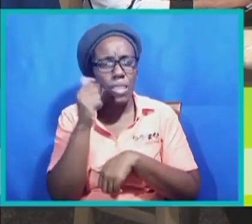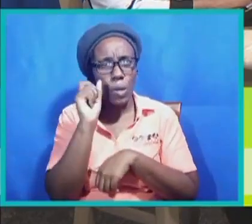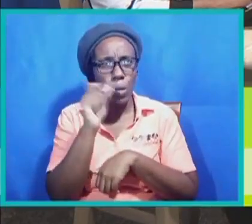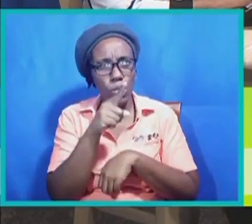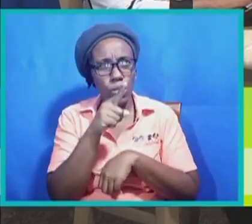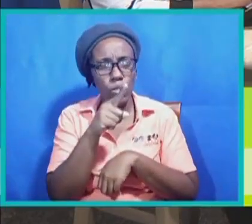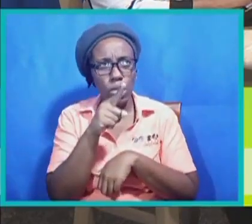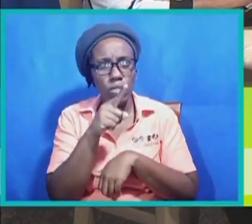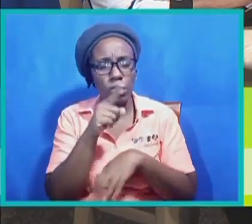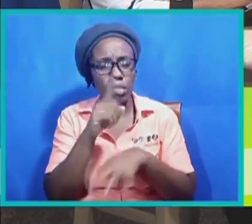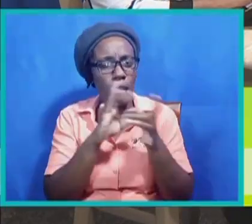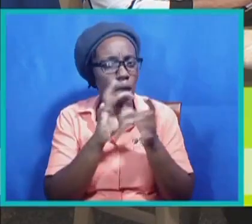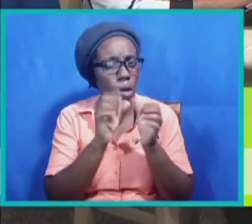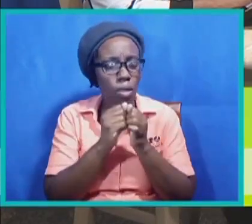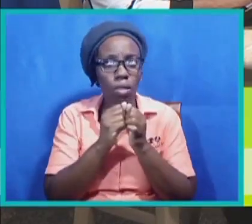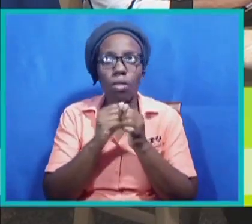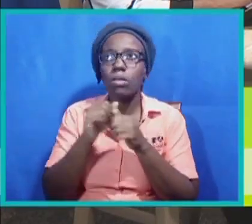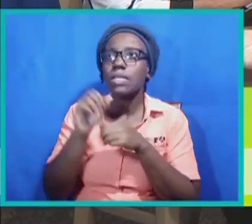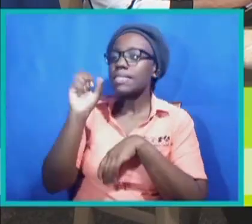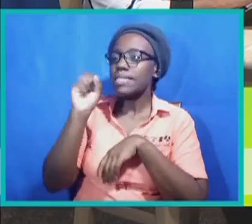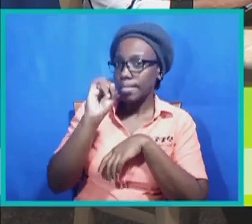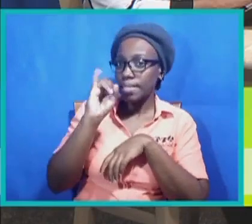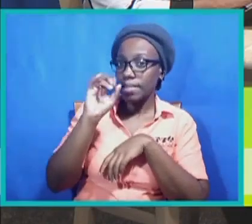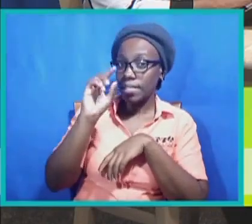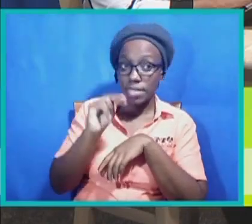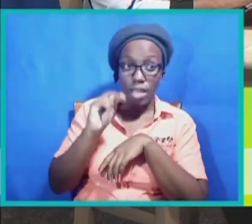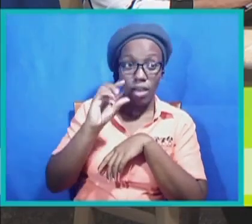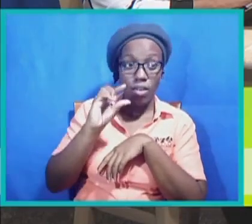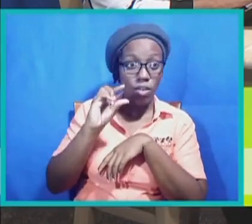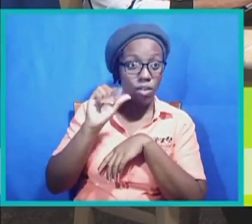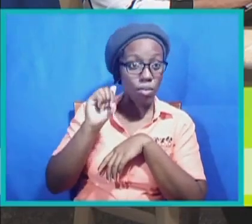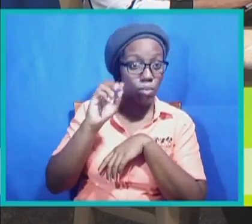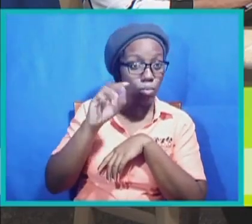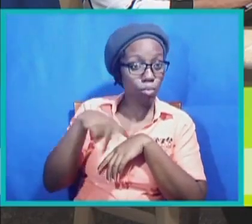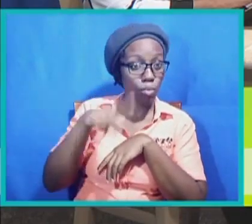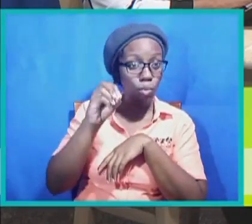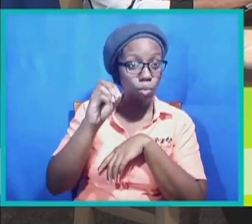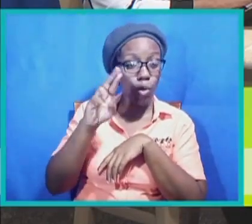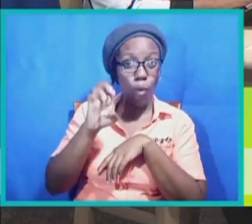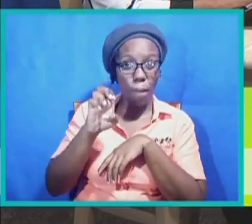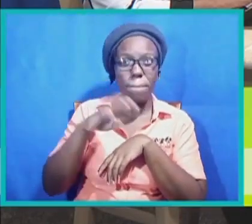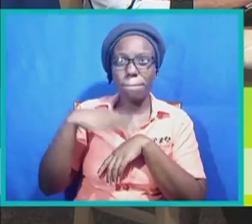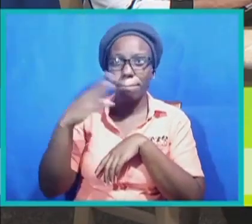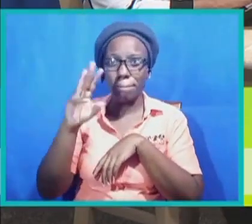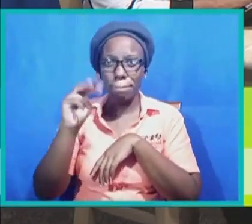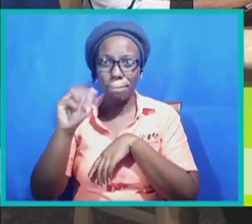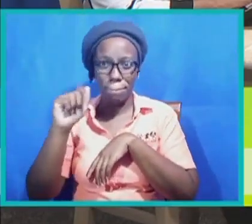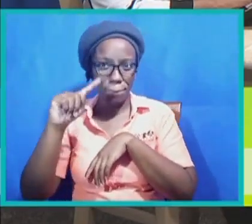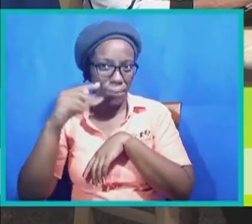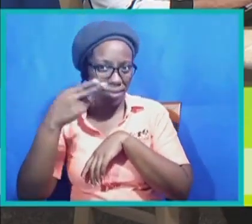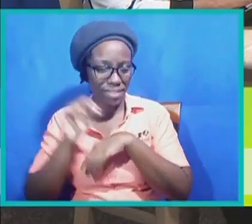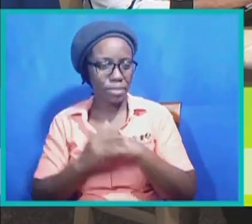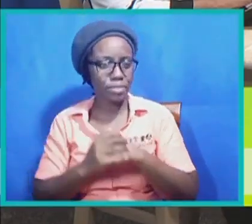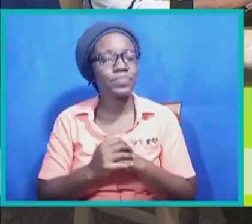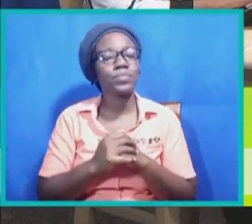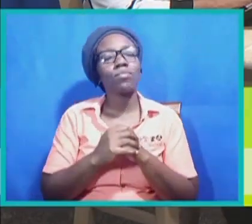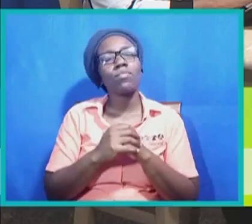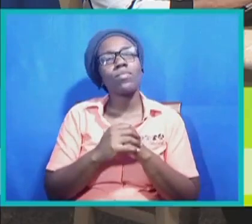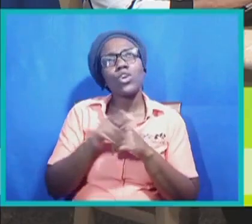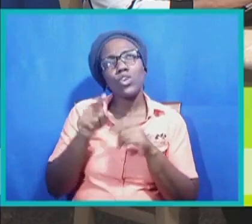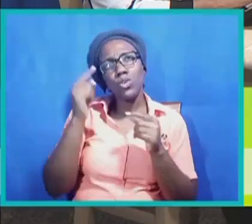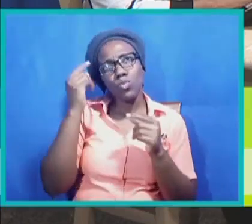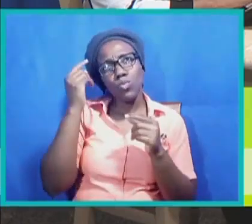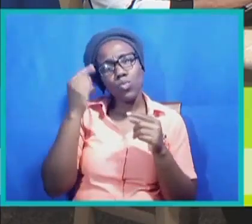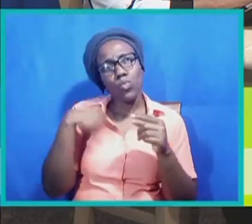school. You know, we live in a culture where if you package something good enough,